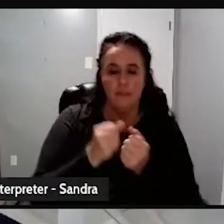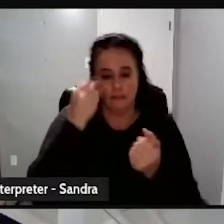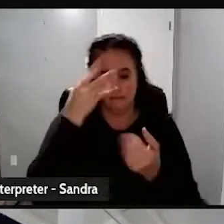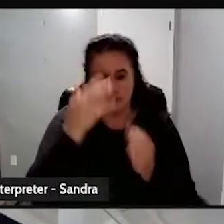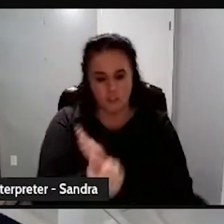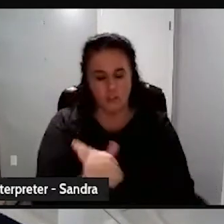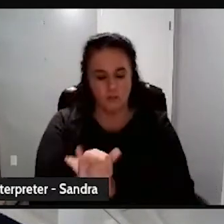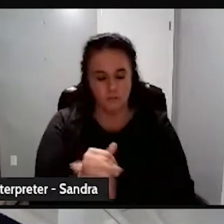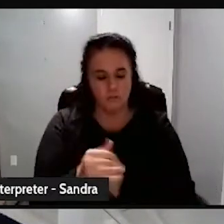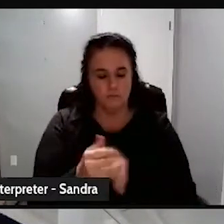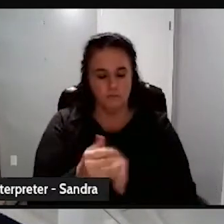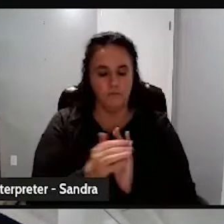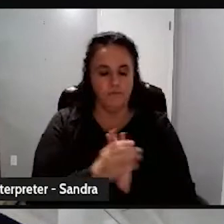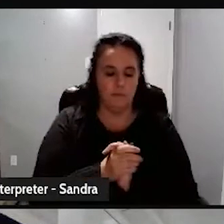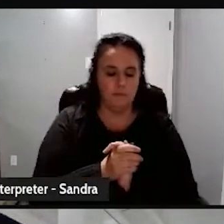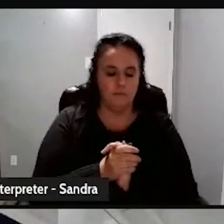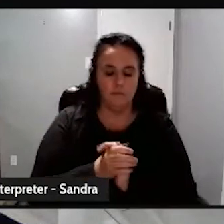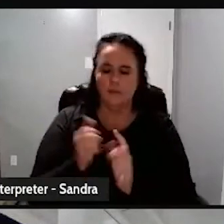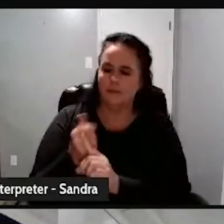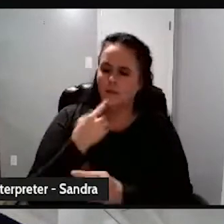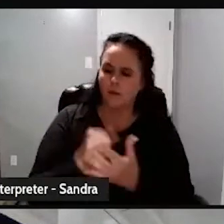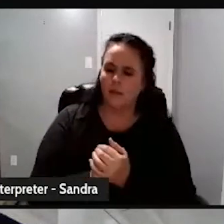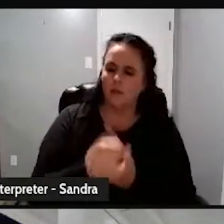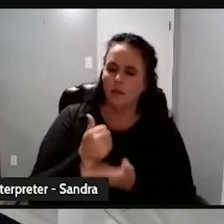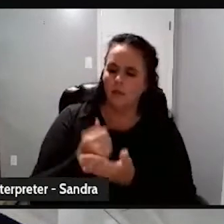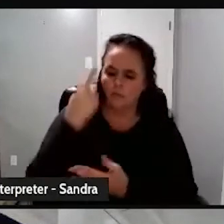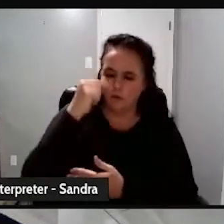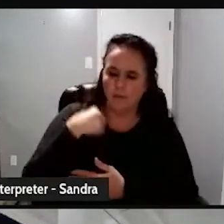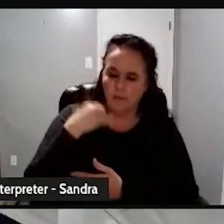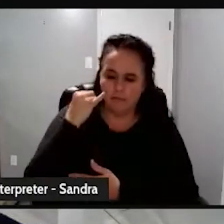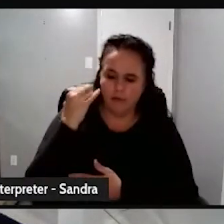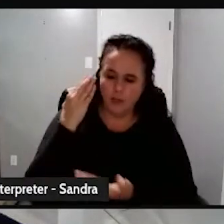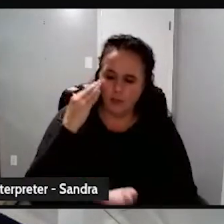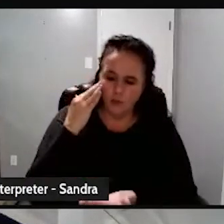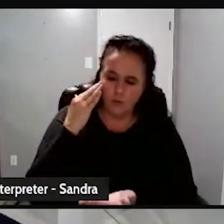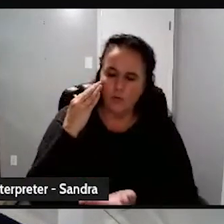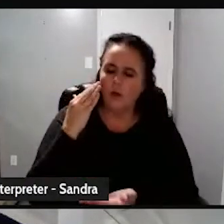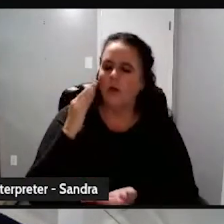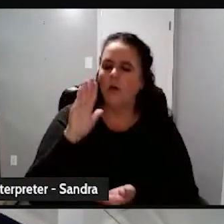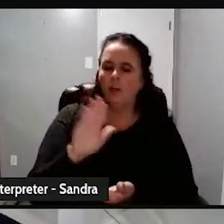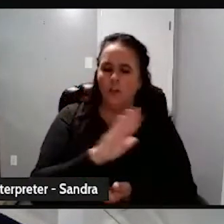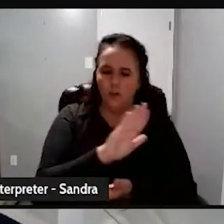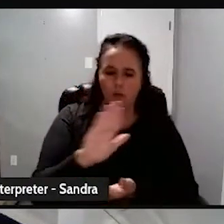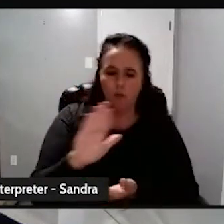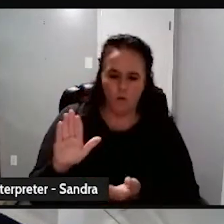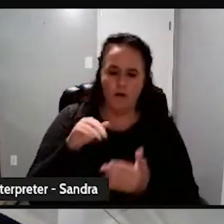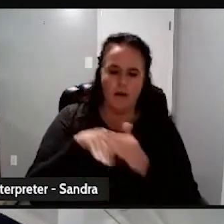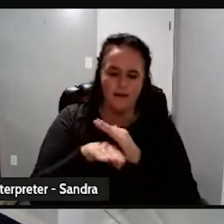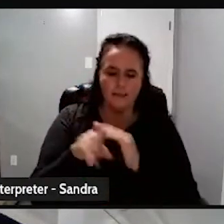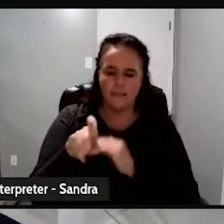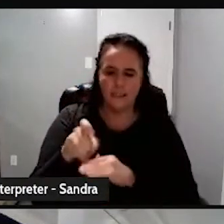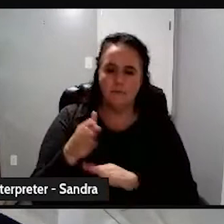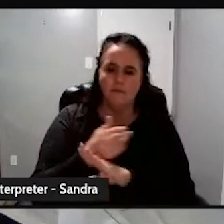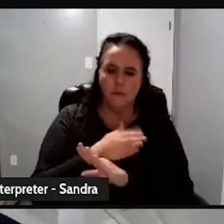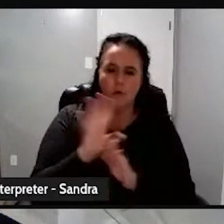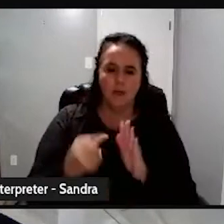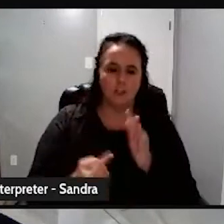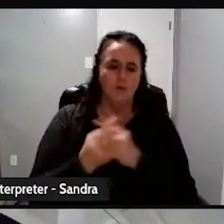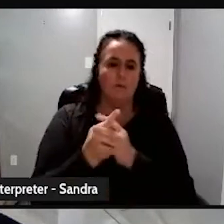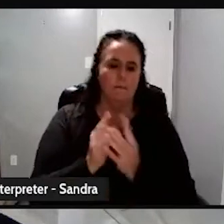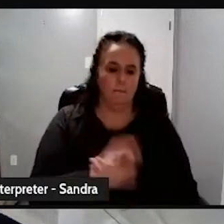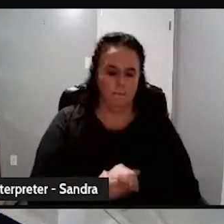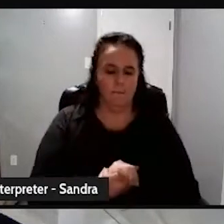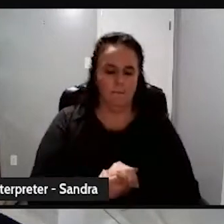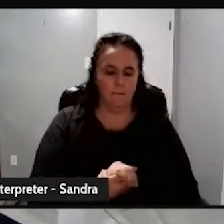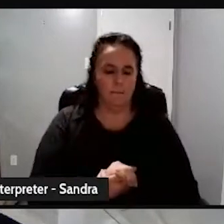would be helpful for me if I knew what everyone's access needs were before I showed up, because in the moment